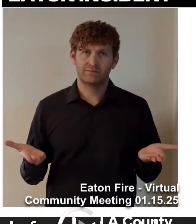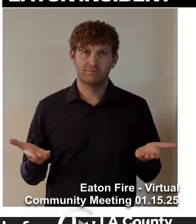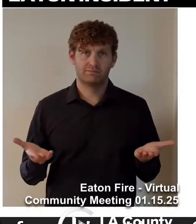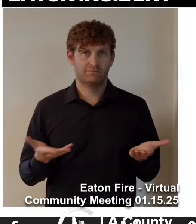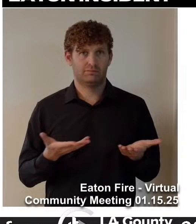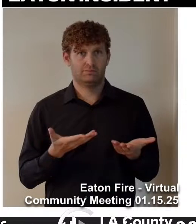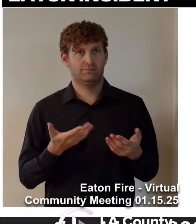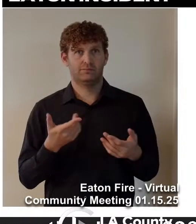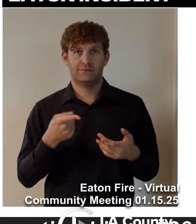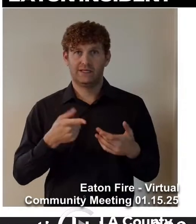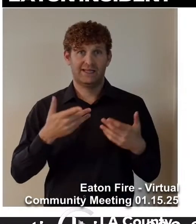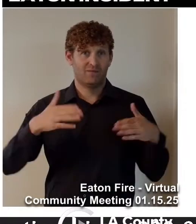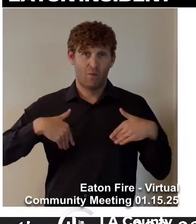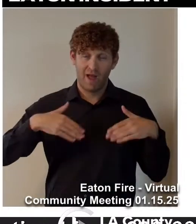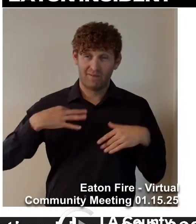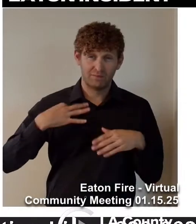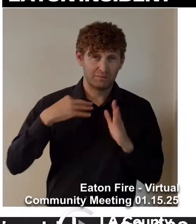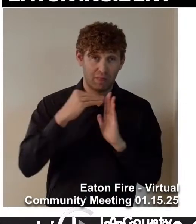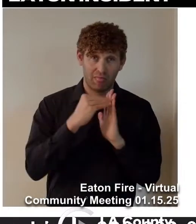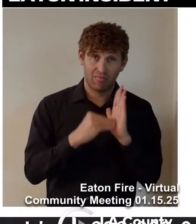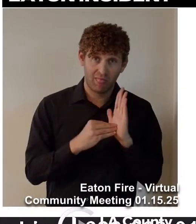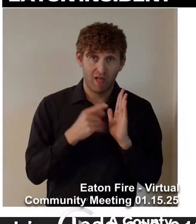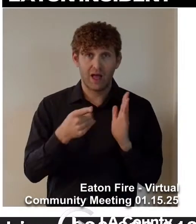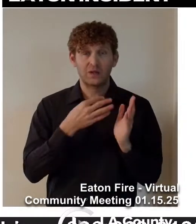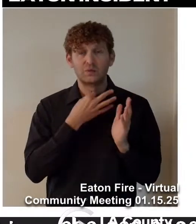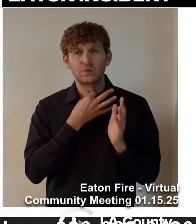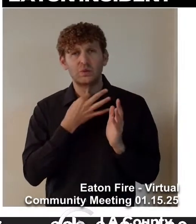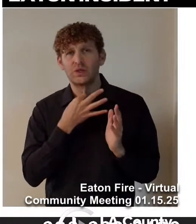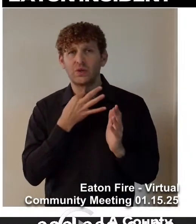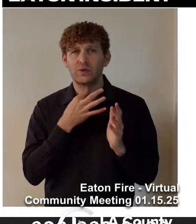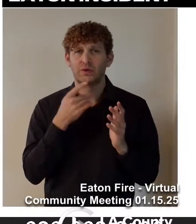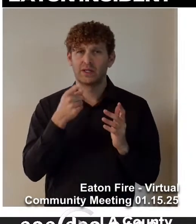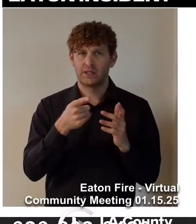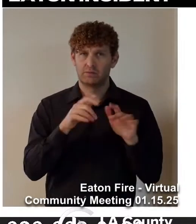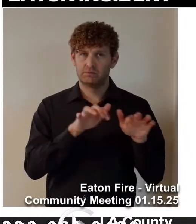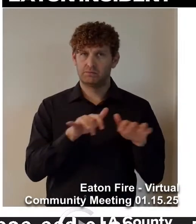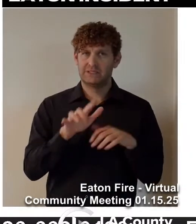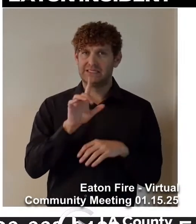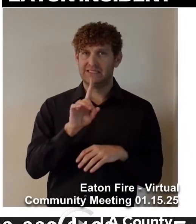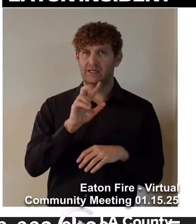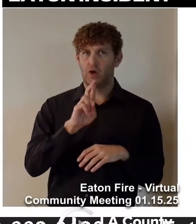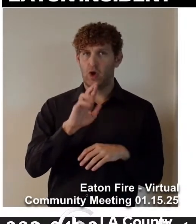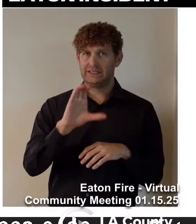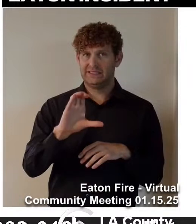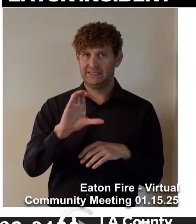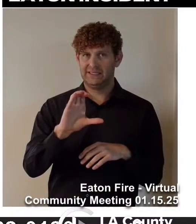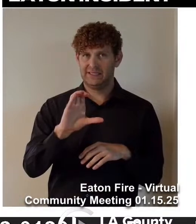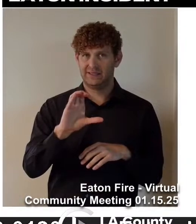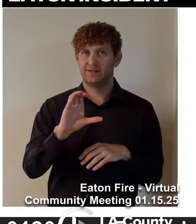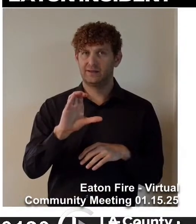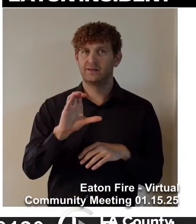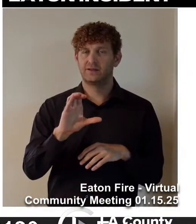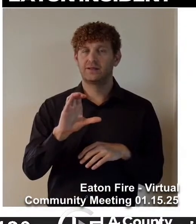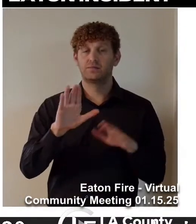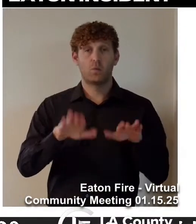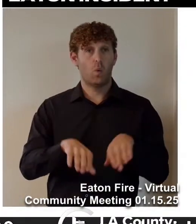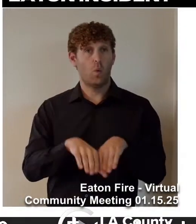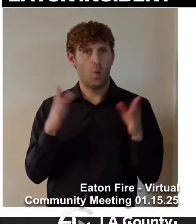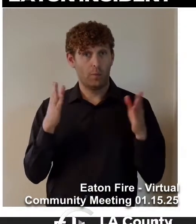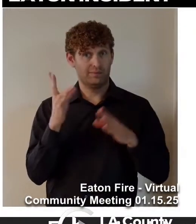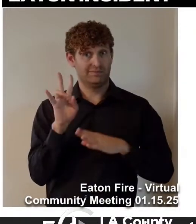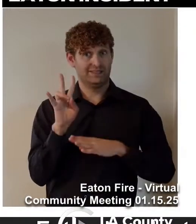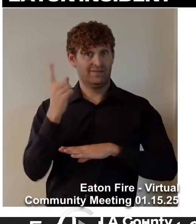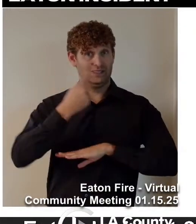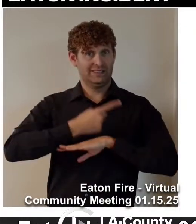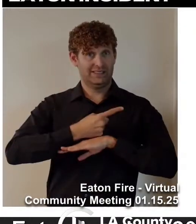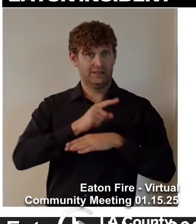applied, if you still have questions, come visit us at a DRC. We are here. The DRCs are open 7 days a week from